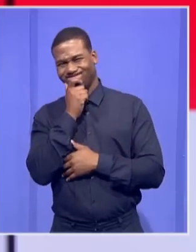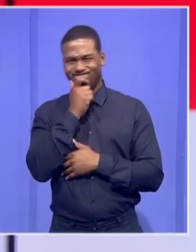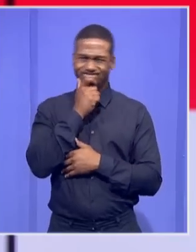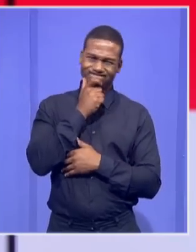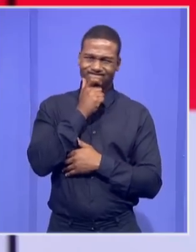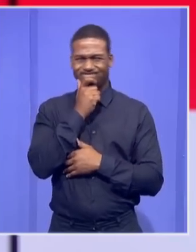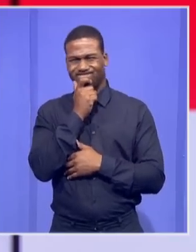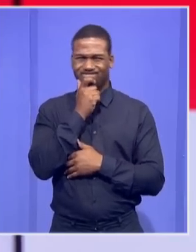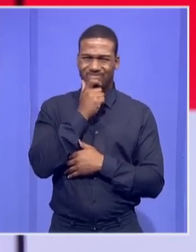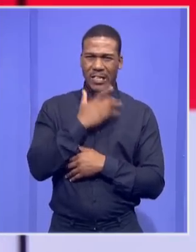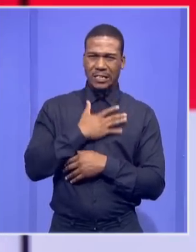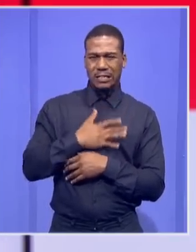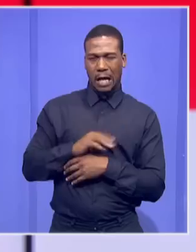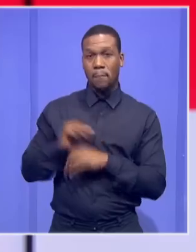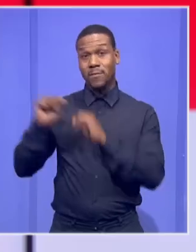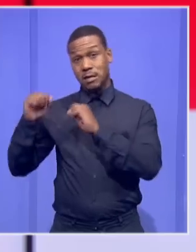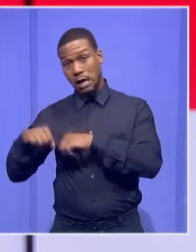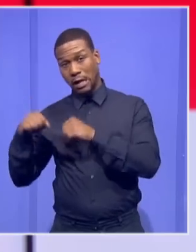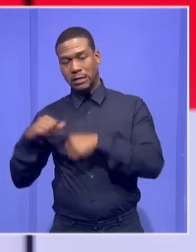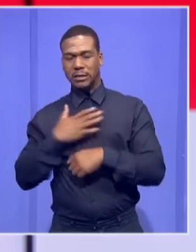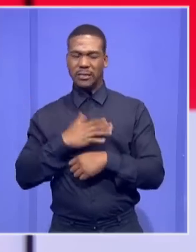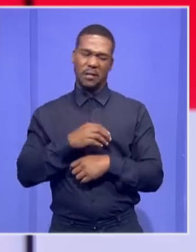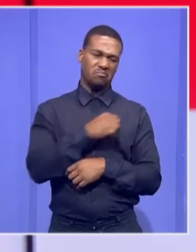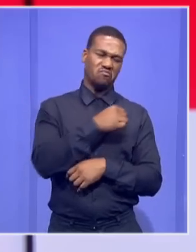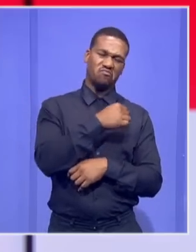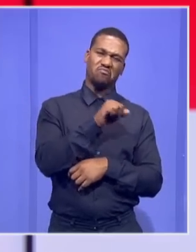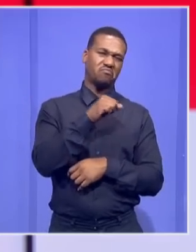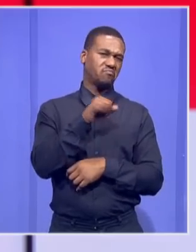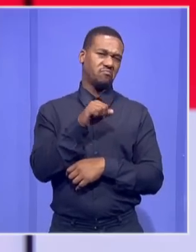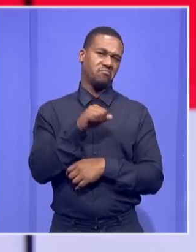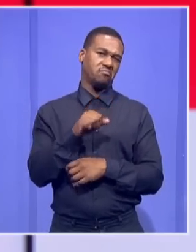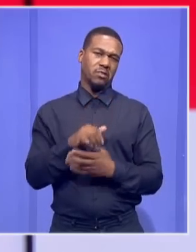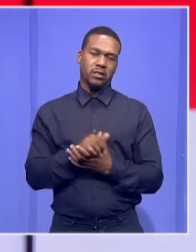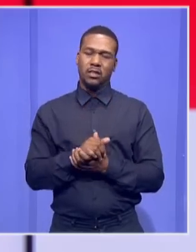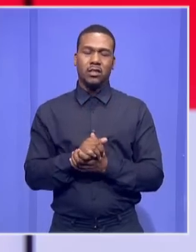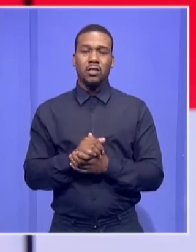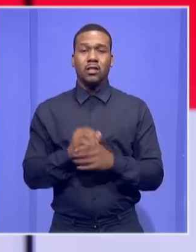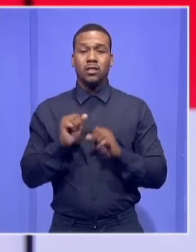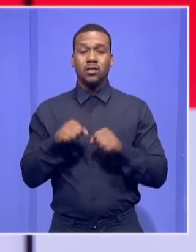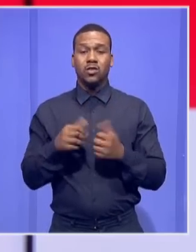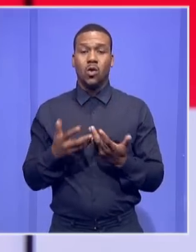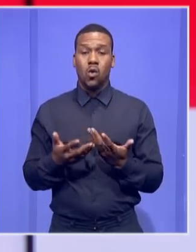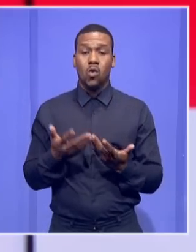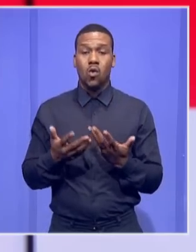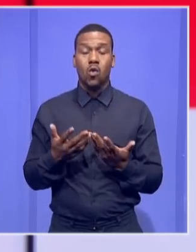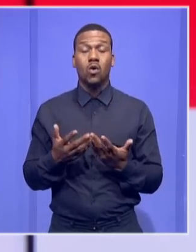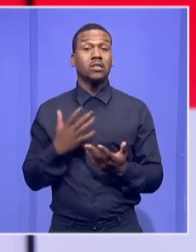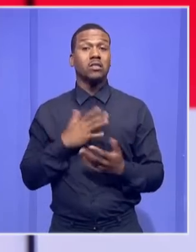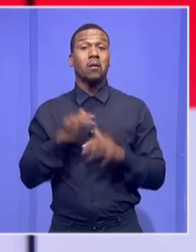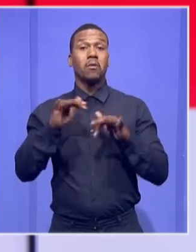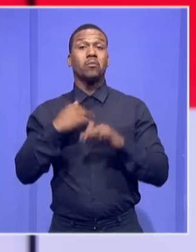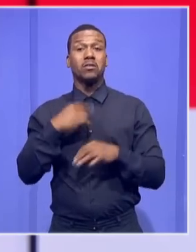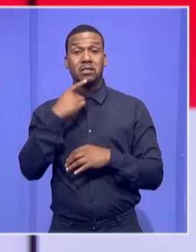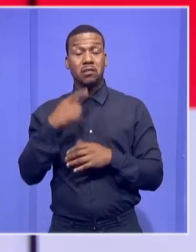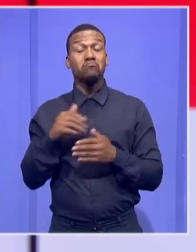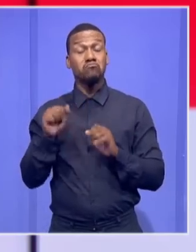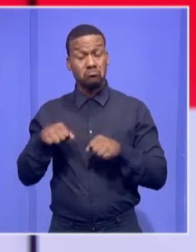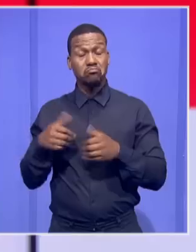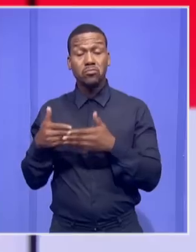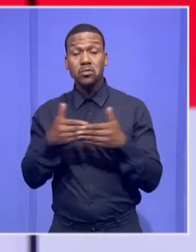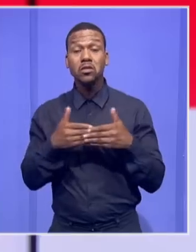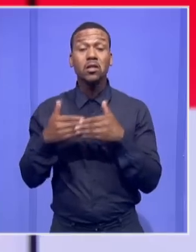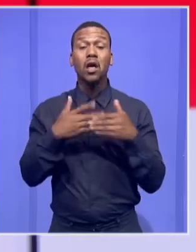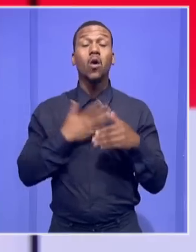simply saying, why should we care? We have rolling blackouts non-stop. Others simply talking about, say, we are actually keen to see how things are done abroad. Those are some of the